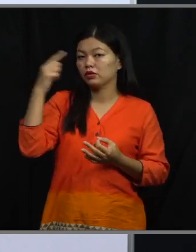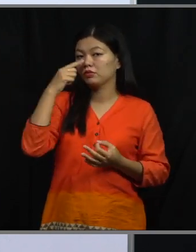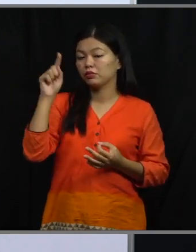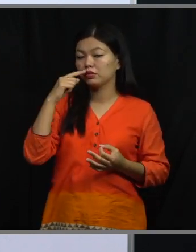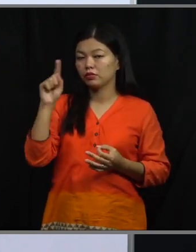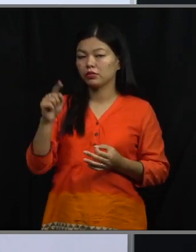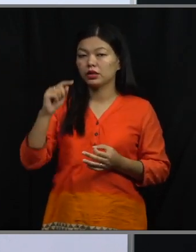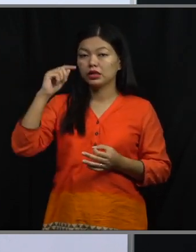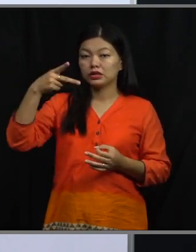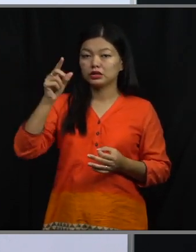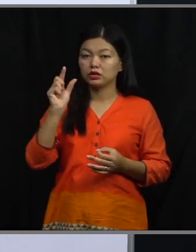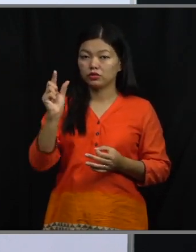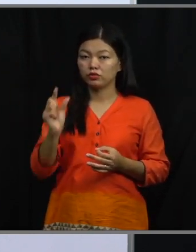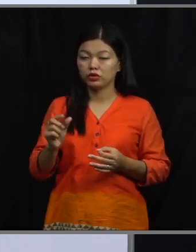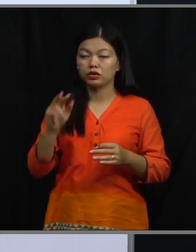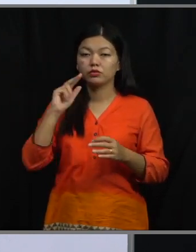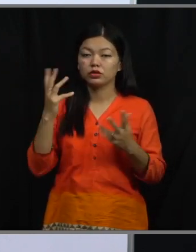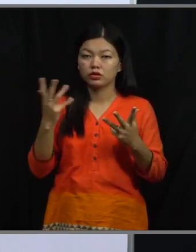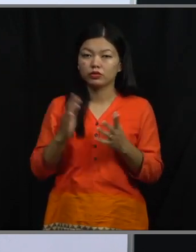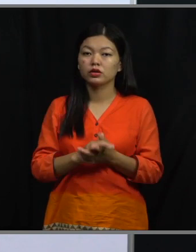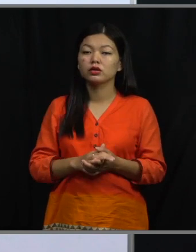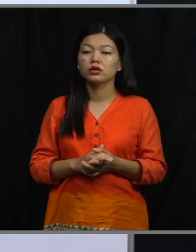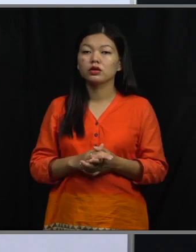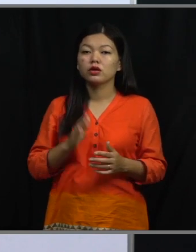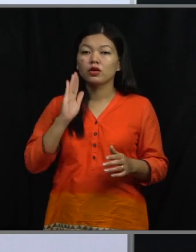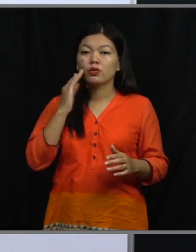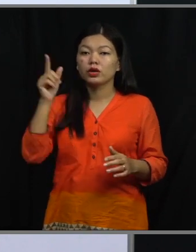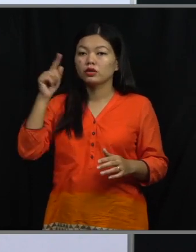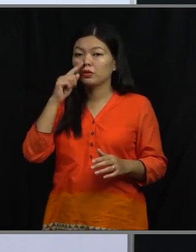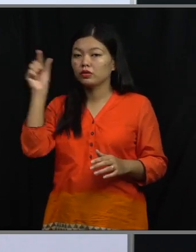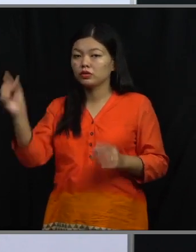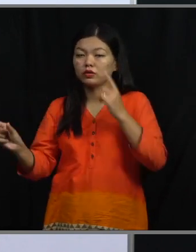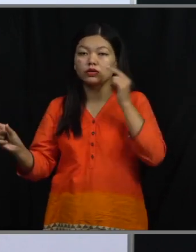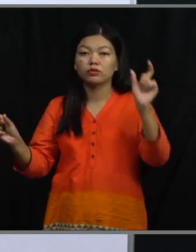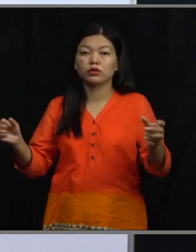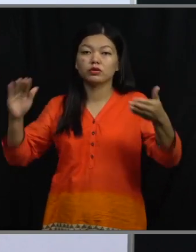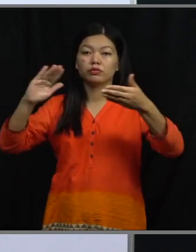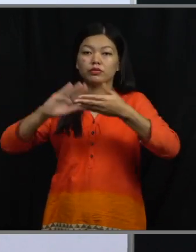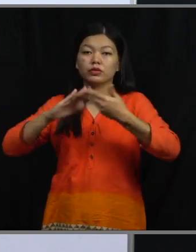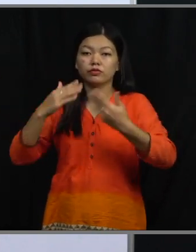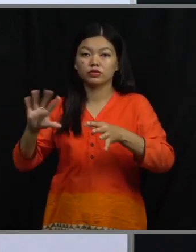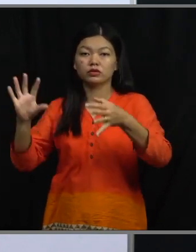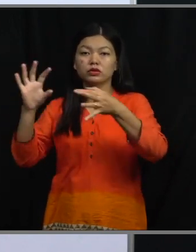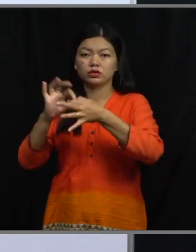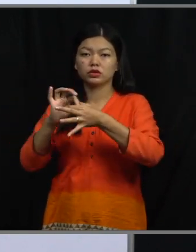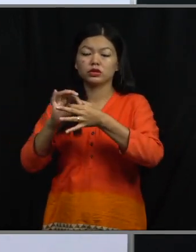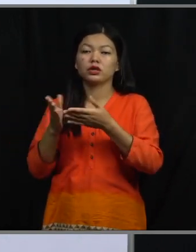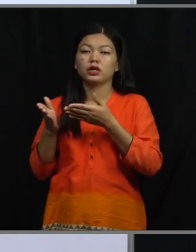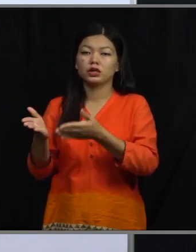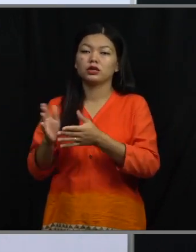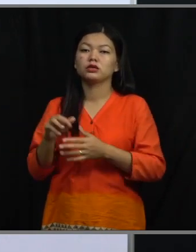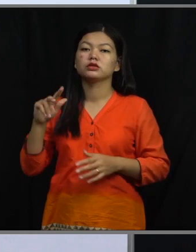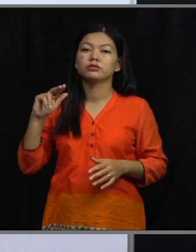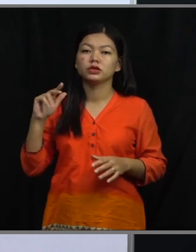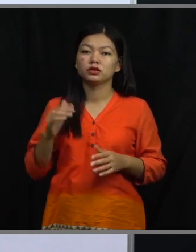I've mentioned, your grandfather and you, right? The relationship between you and your grandfather, it has been related through blood. The next is